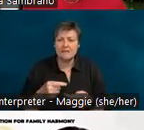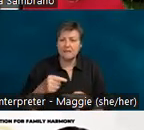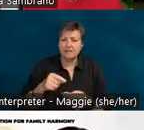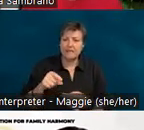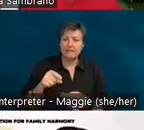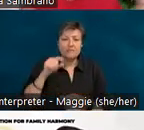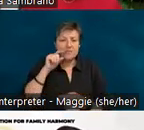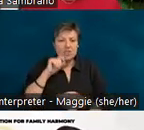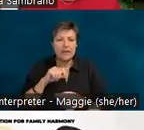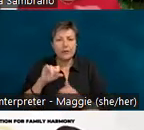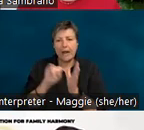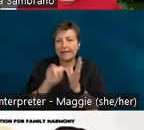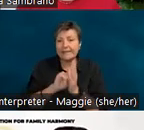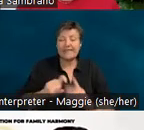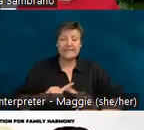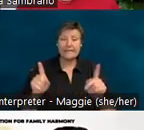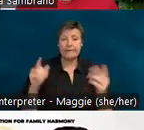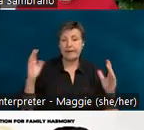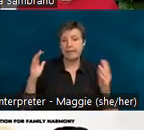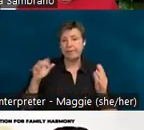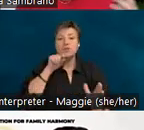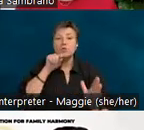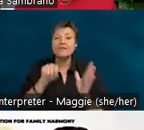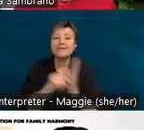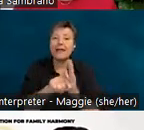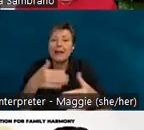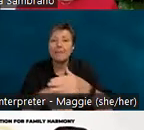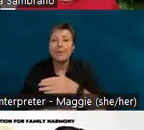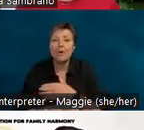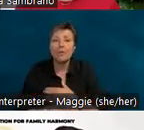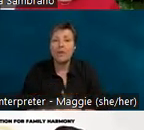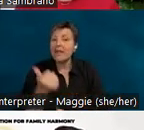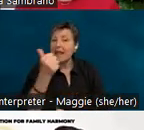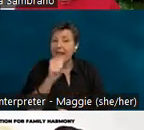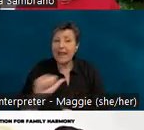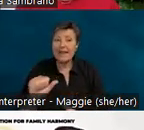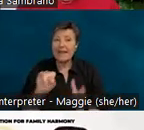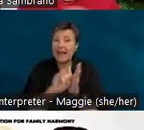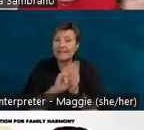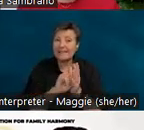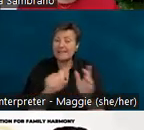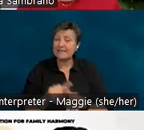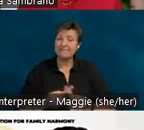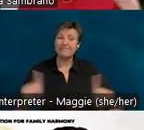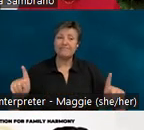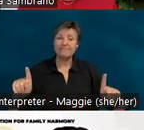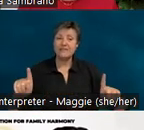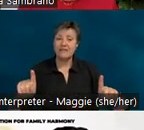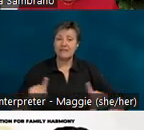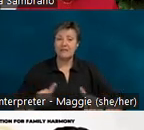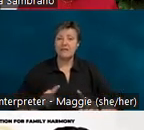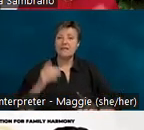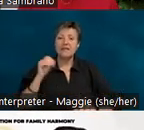at birth. So the production of a binary gender implies that any gender identity that deviates from this normal description is unnatural and